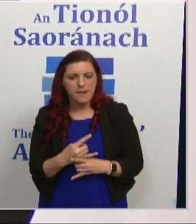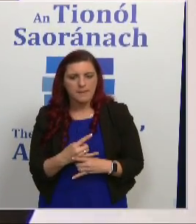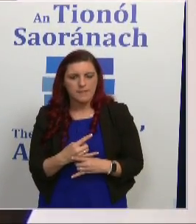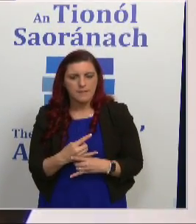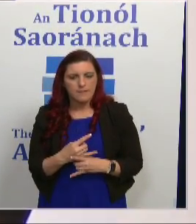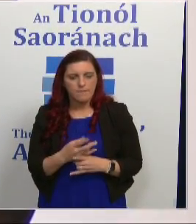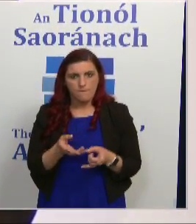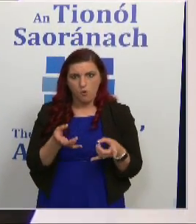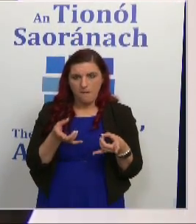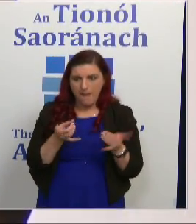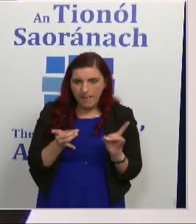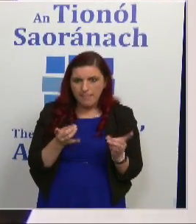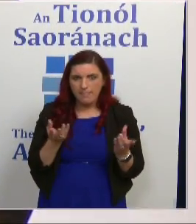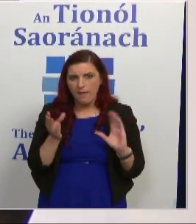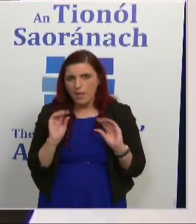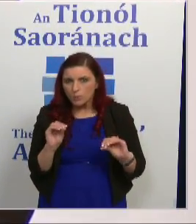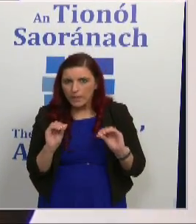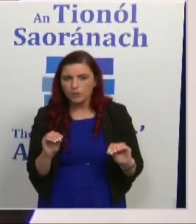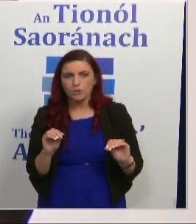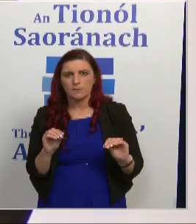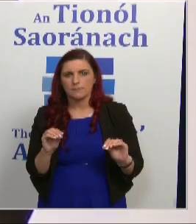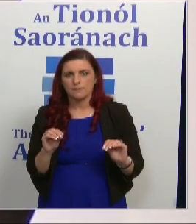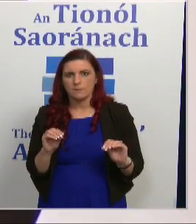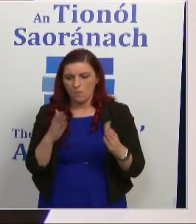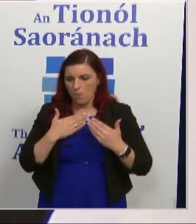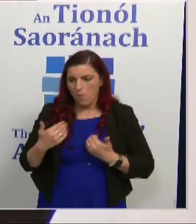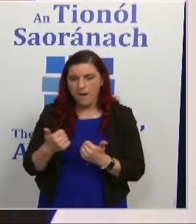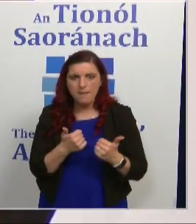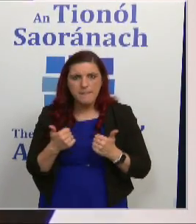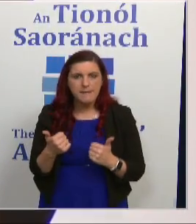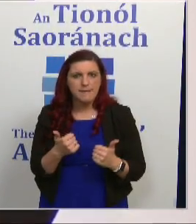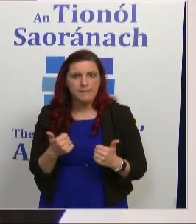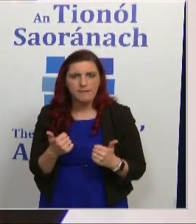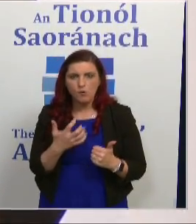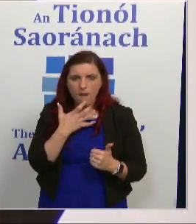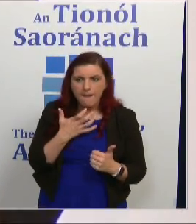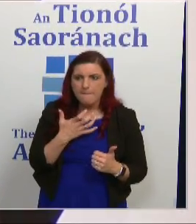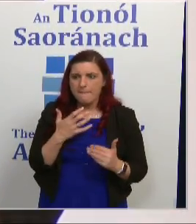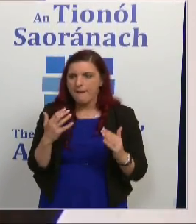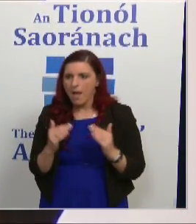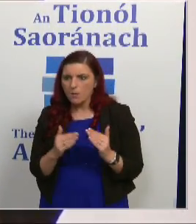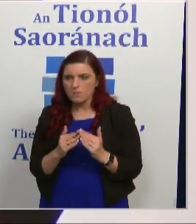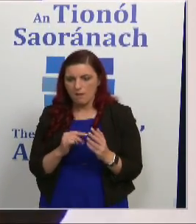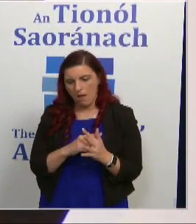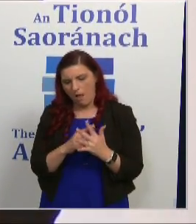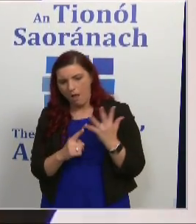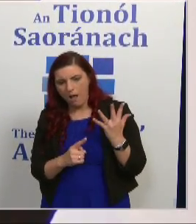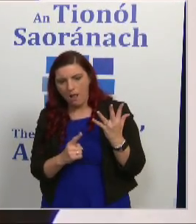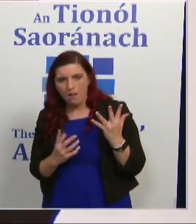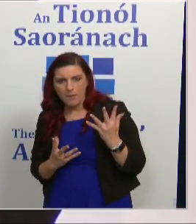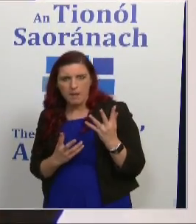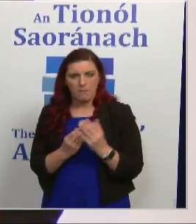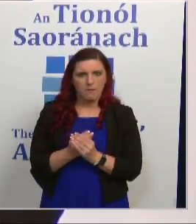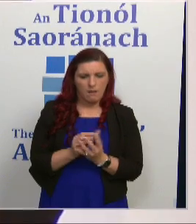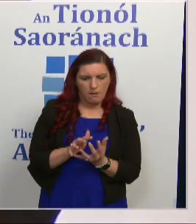where health, educational attainment, well-being, crime, housing, all become integrated and